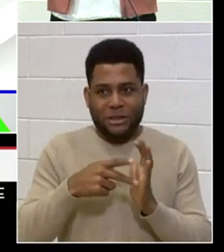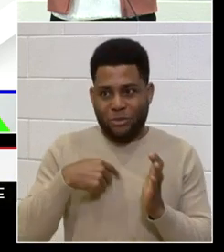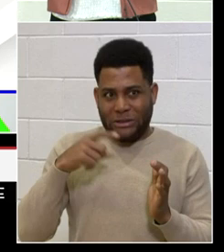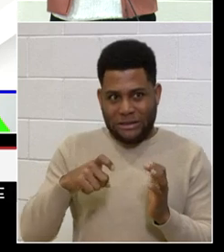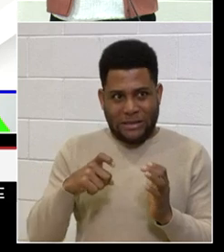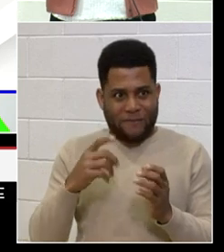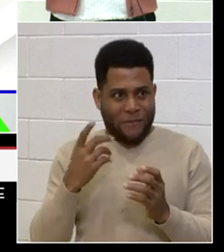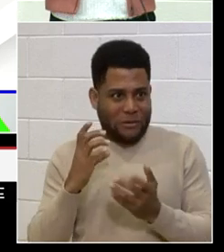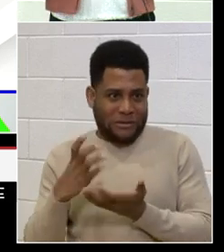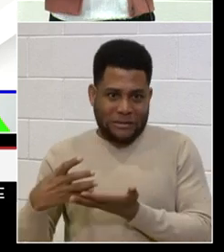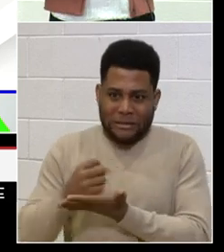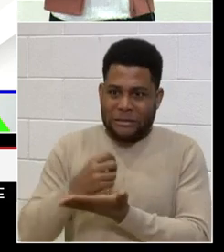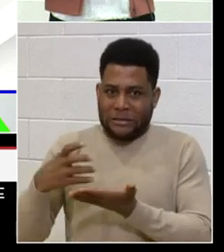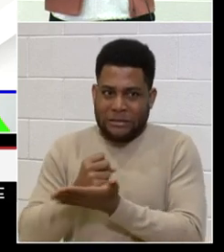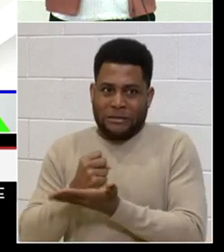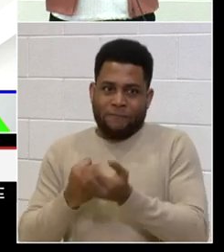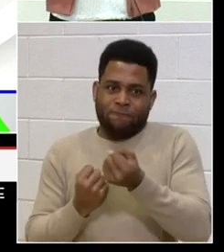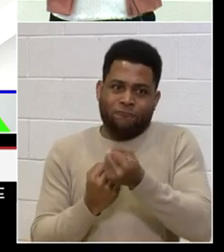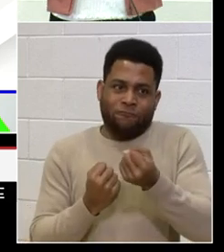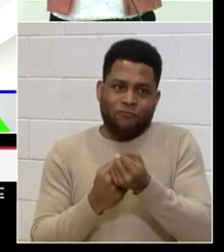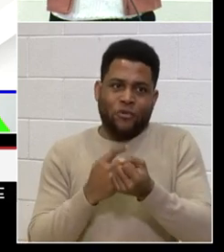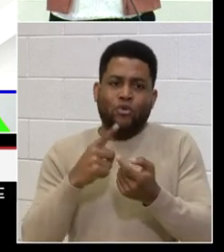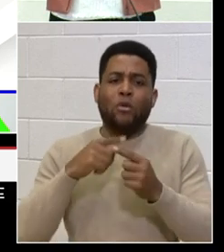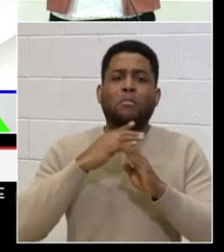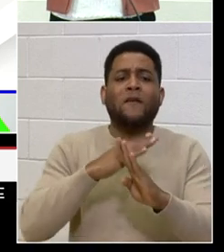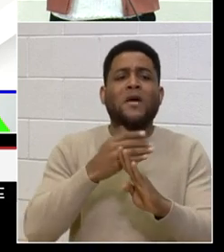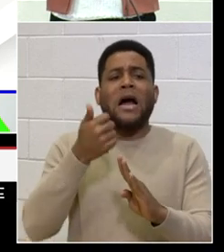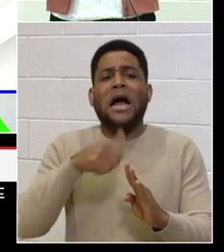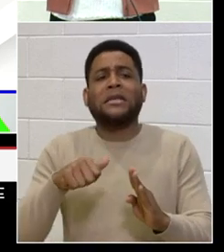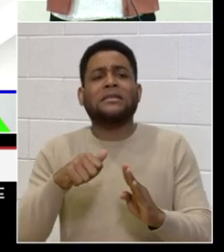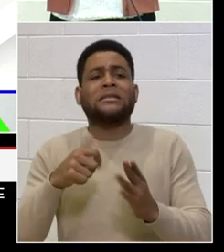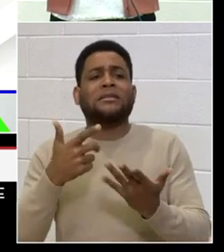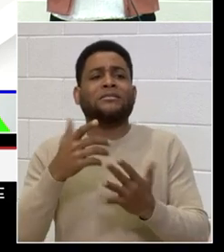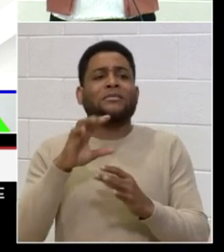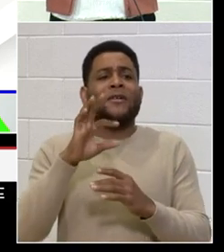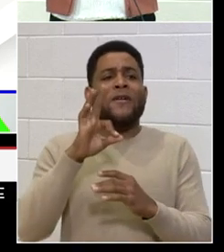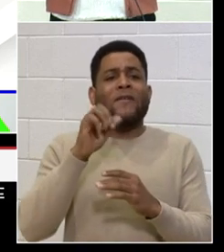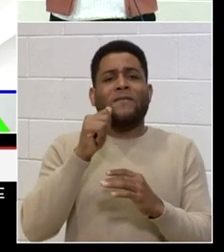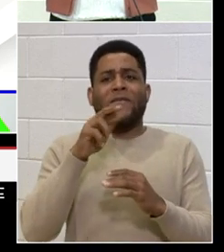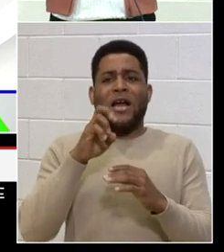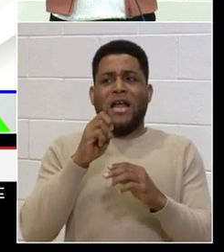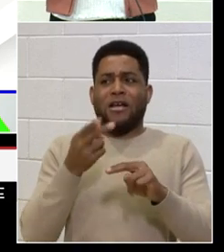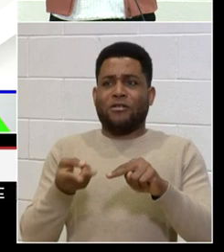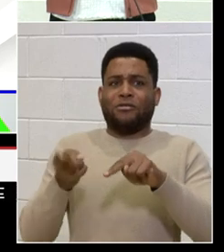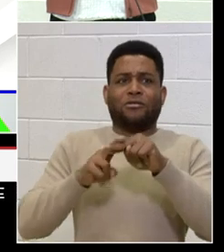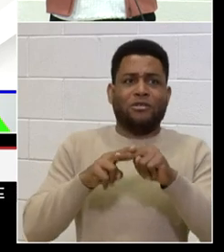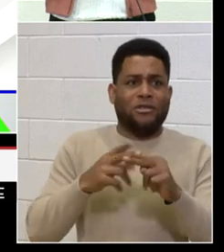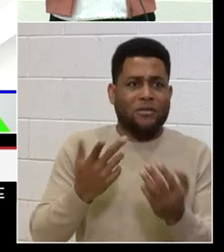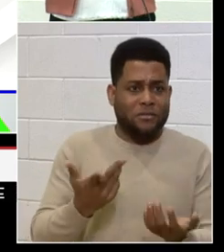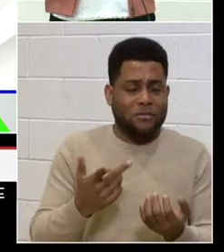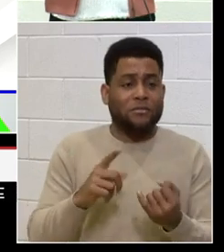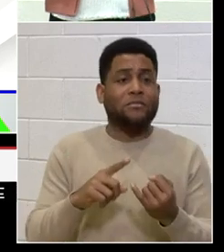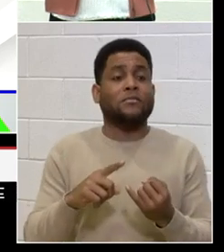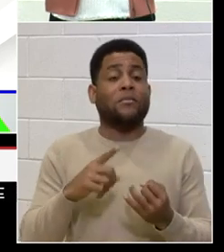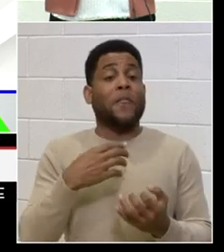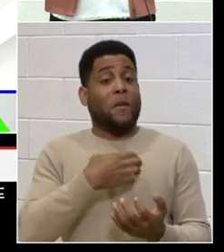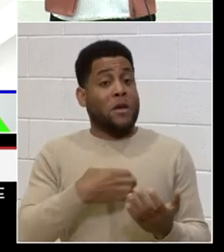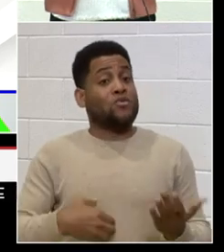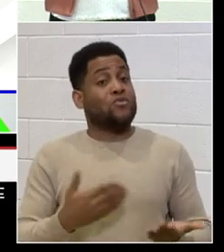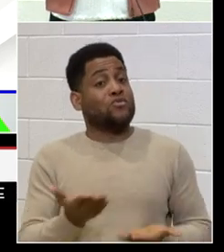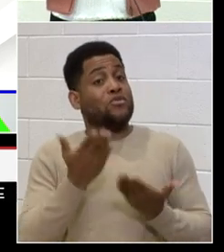fare increases. The other week, Mayor Bowser pledged $200 million of increased funding for Metro to do just